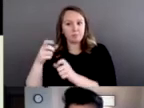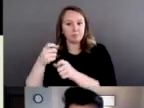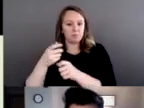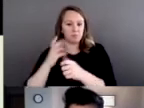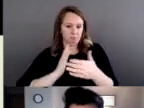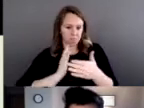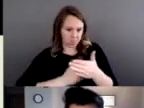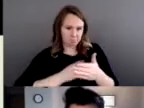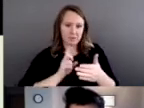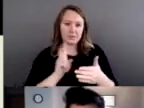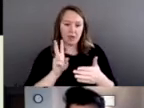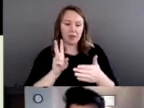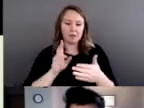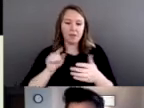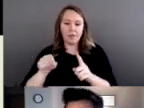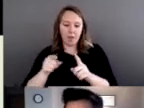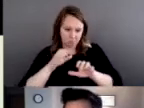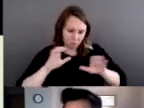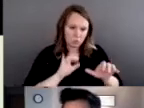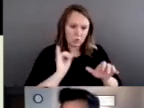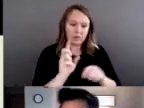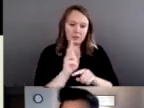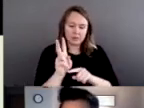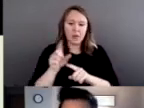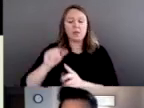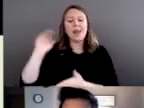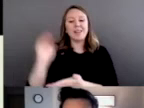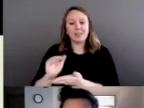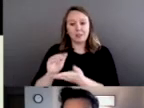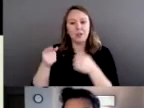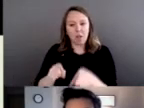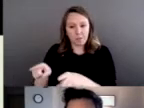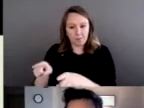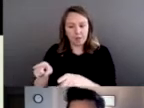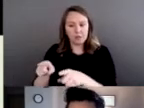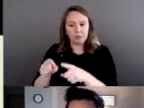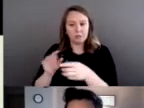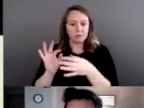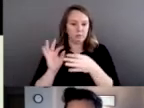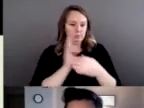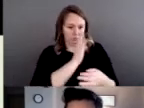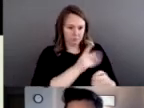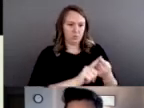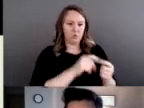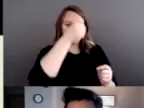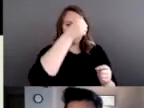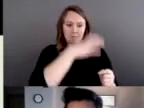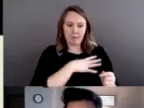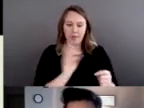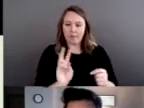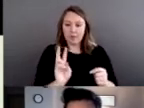You know, in regards to male victims, again, Lenny had talked about this, but this